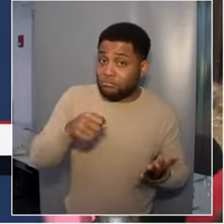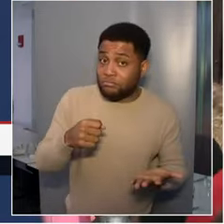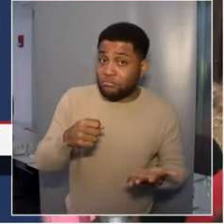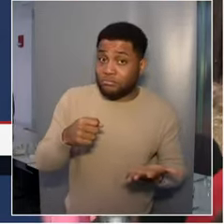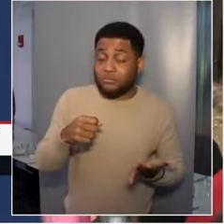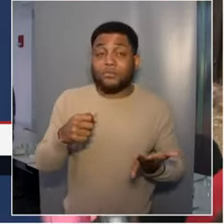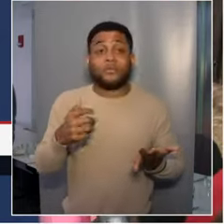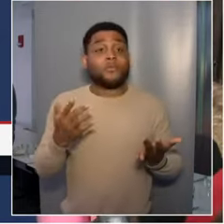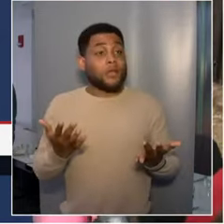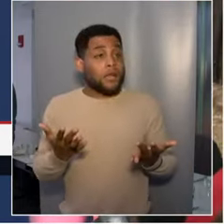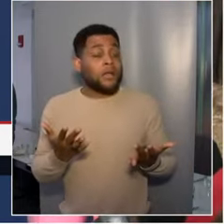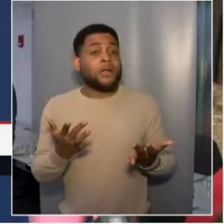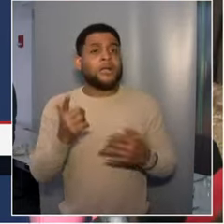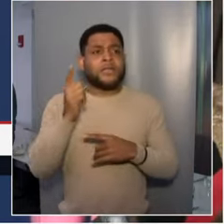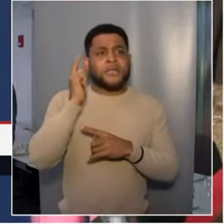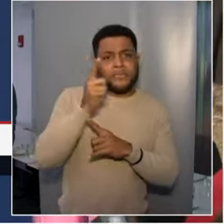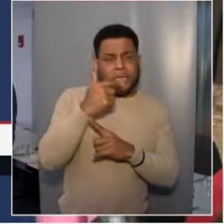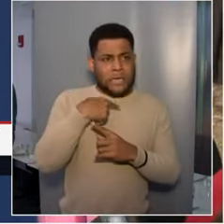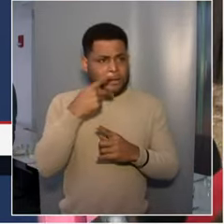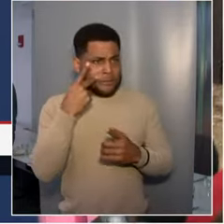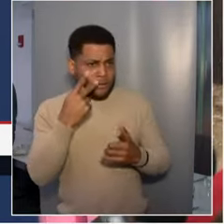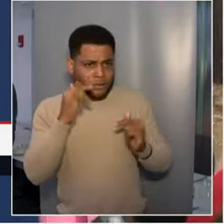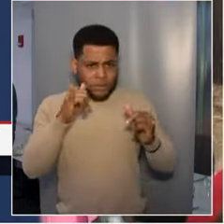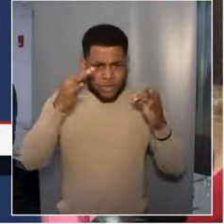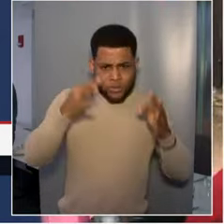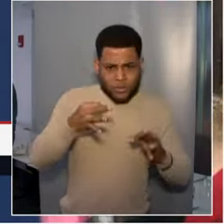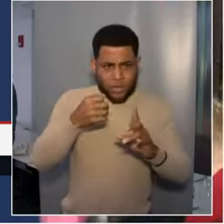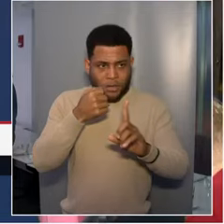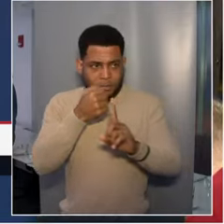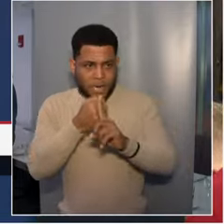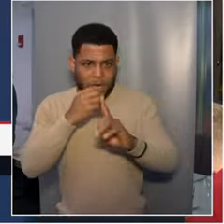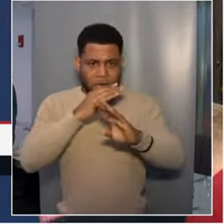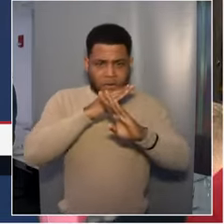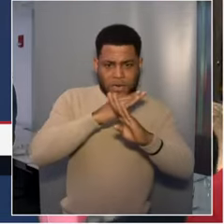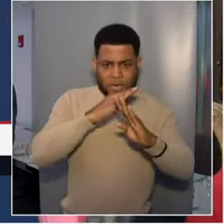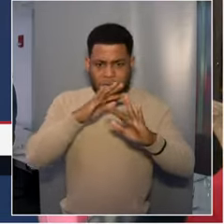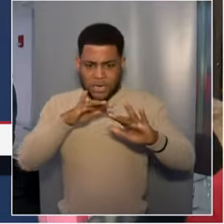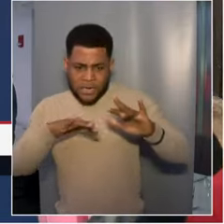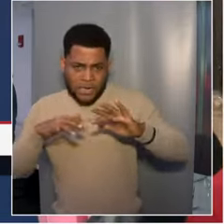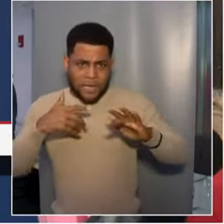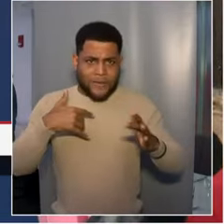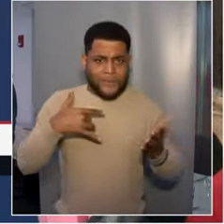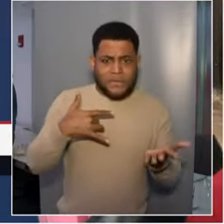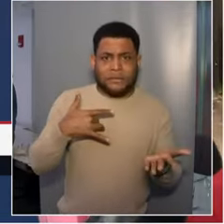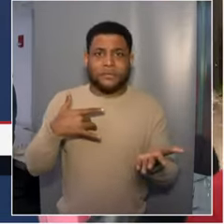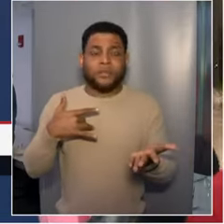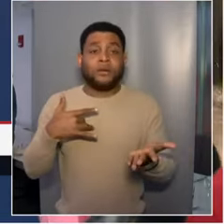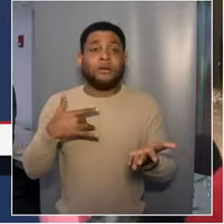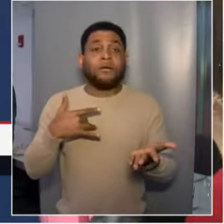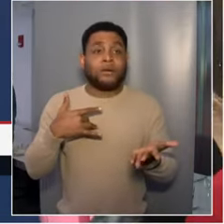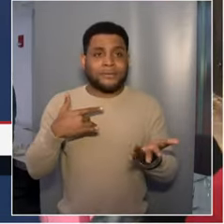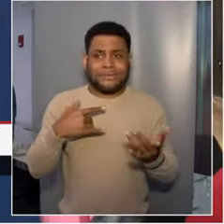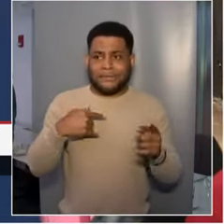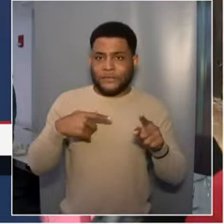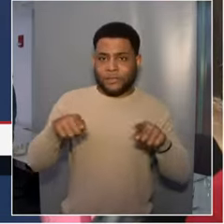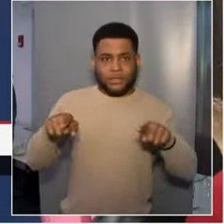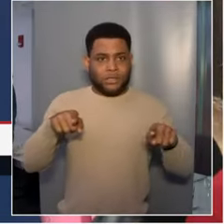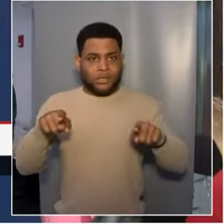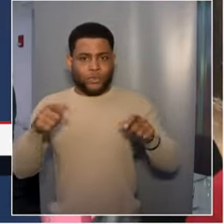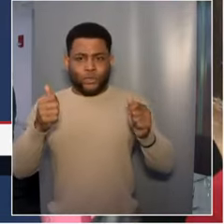then having to make a decision that says, you know what? This is a better decision. I mean, the